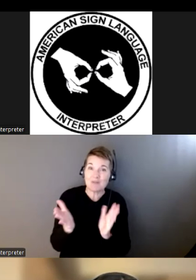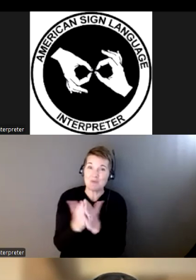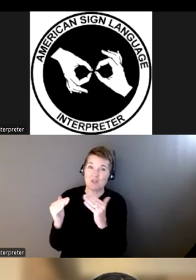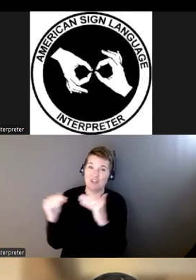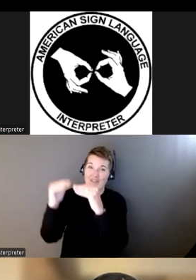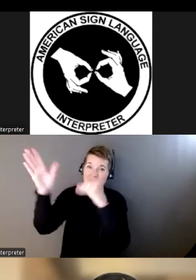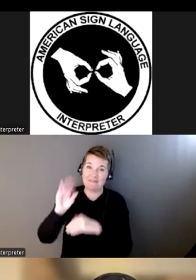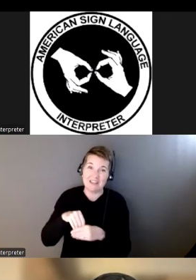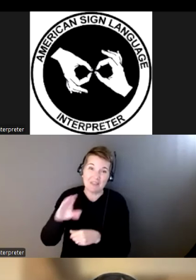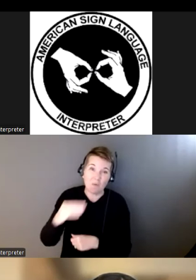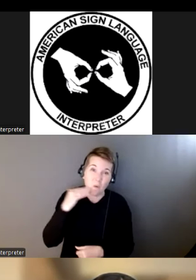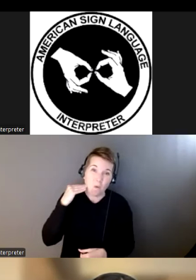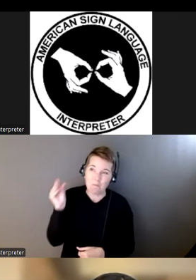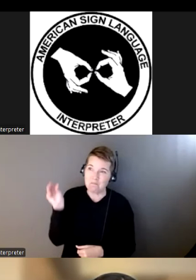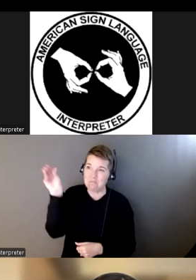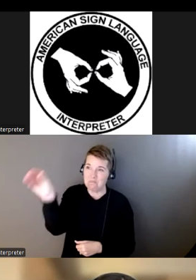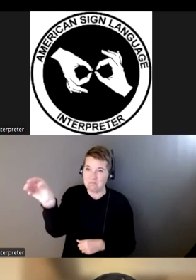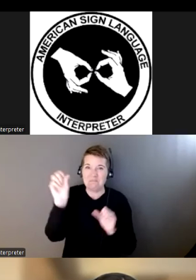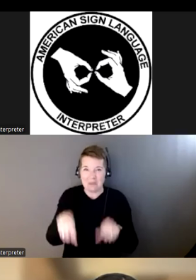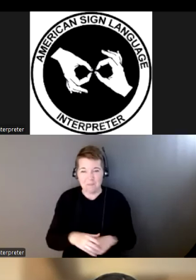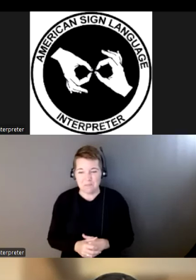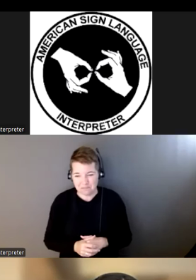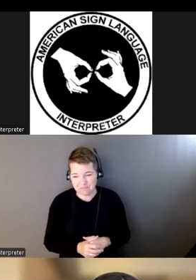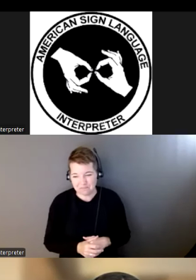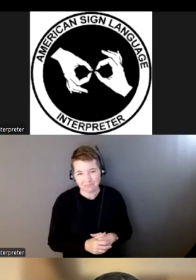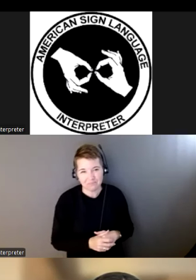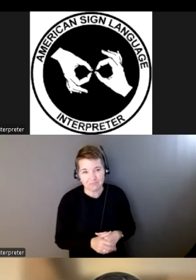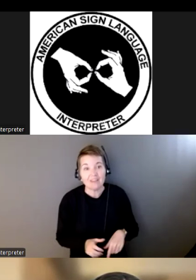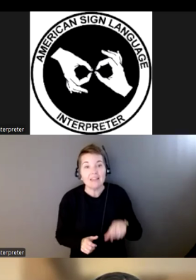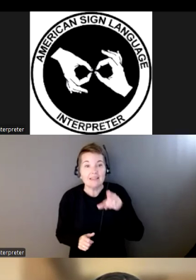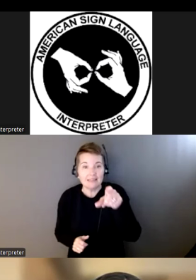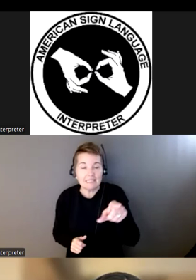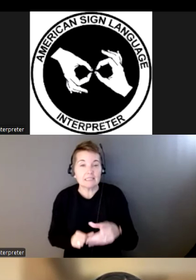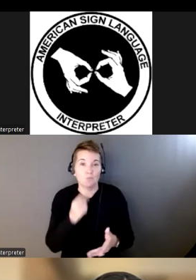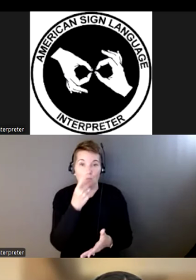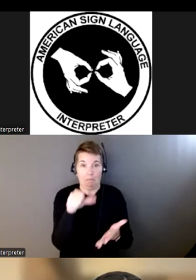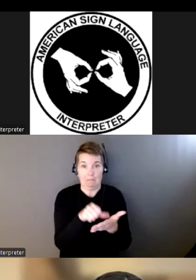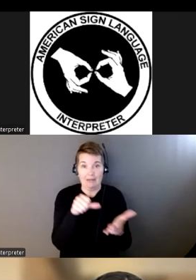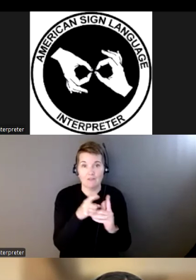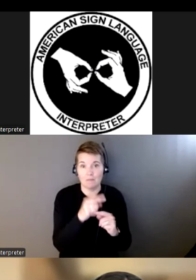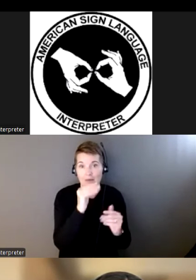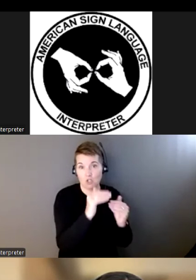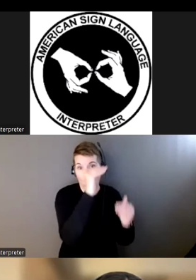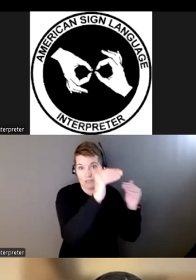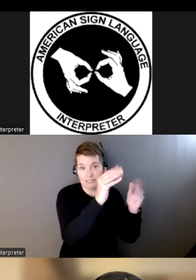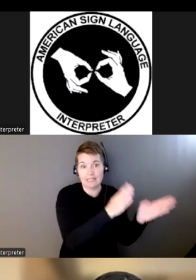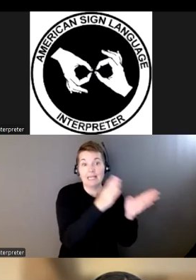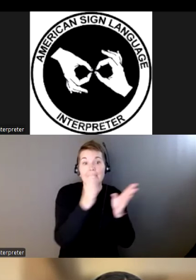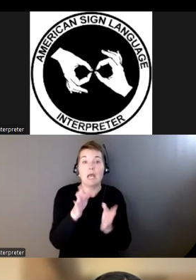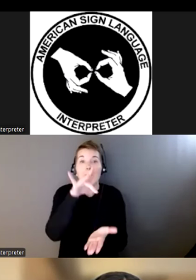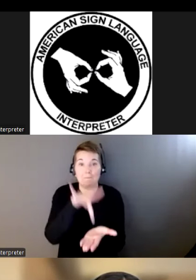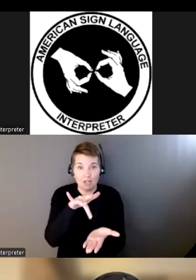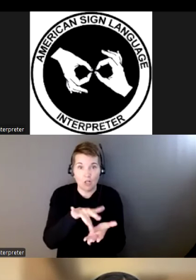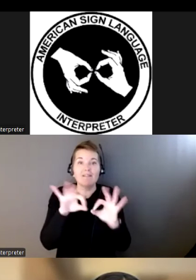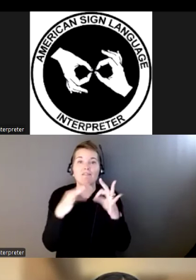So the left is a page from the adult participants, The middle is a page from the family